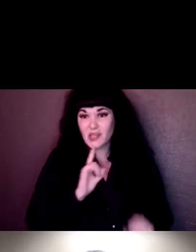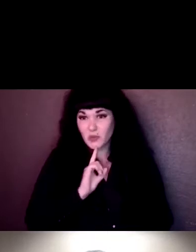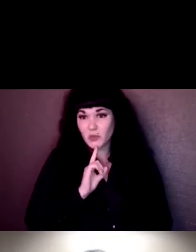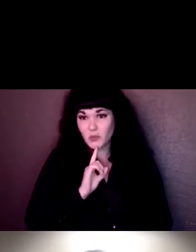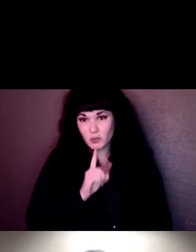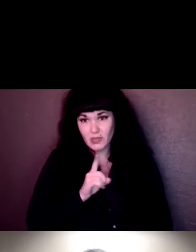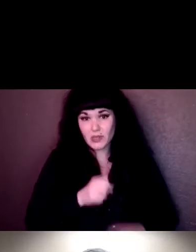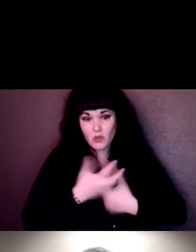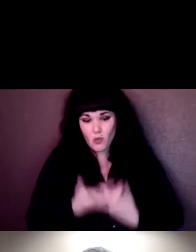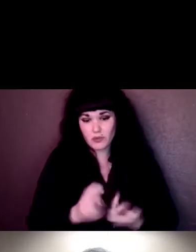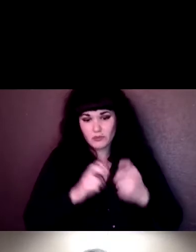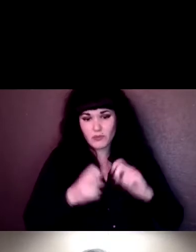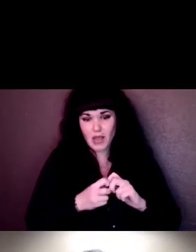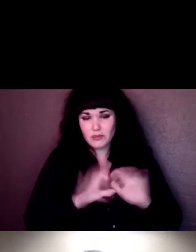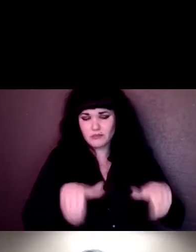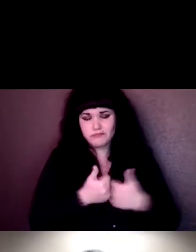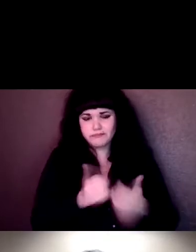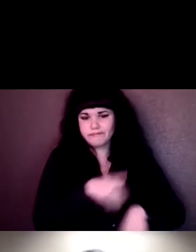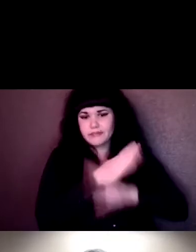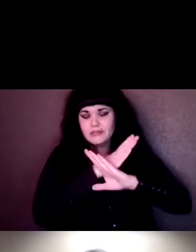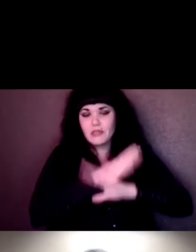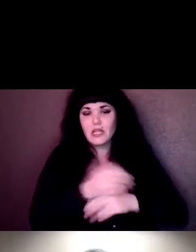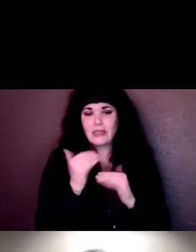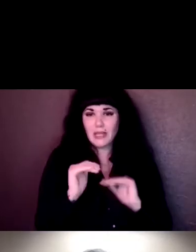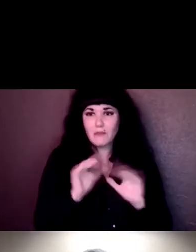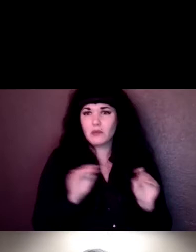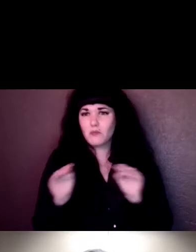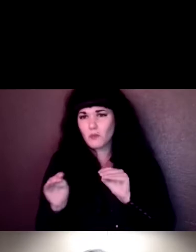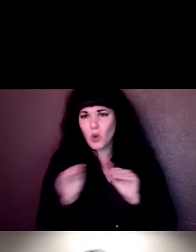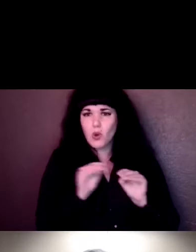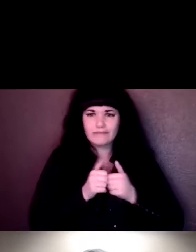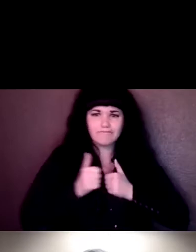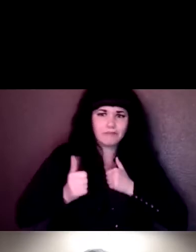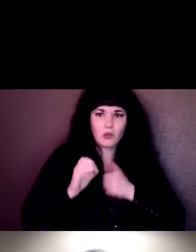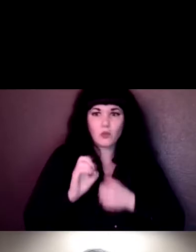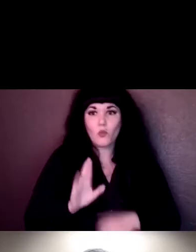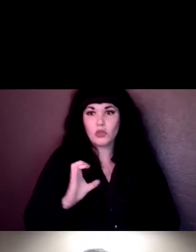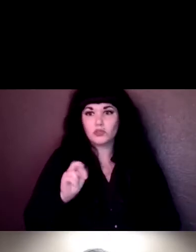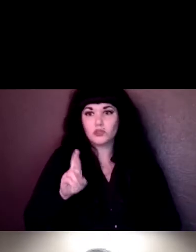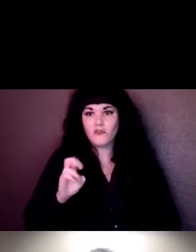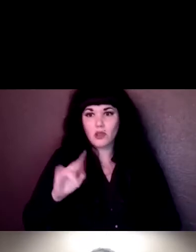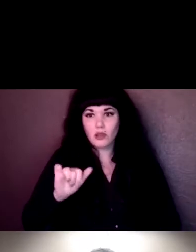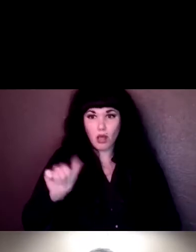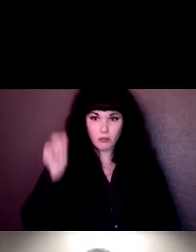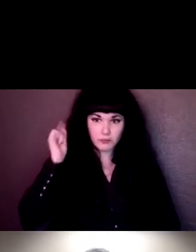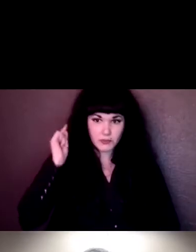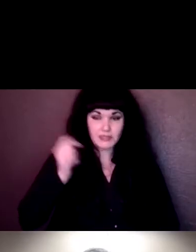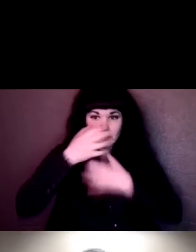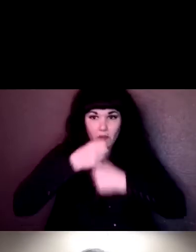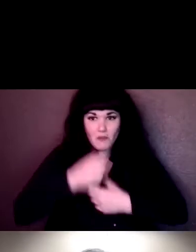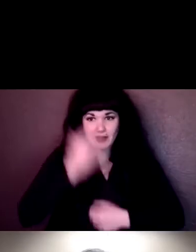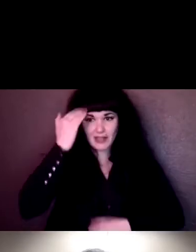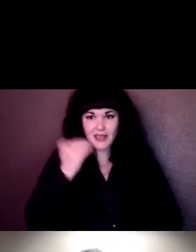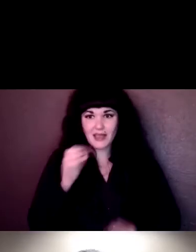restrict range of motion. That can keep the cervical spine, the head, from being able to rotate to the left, being able